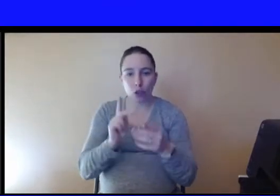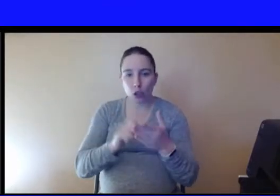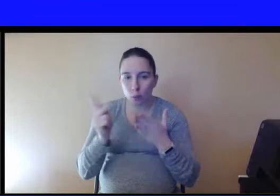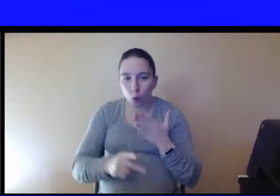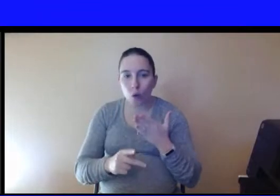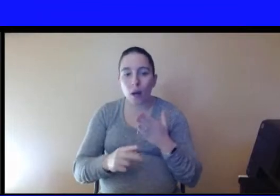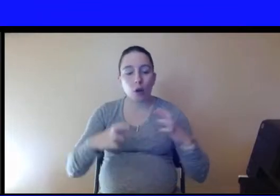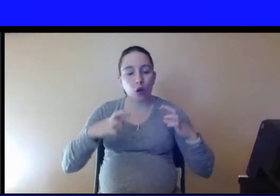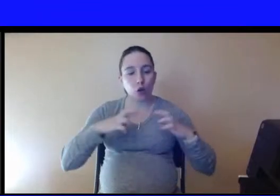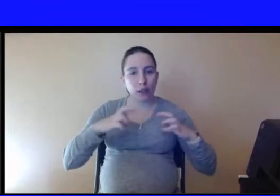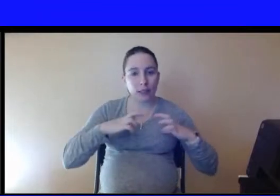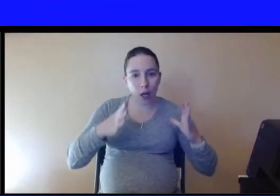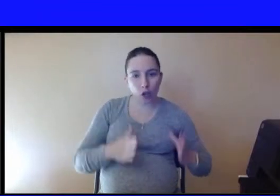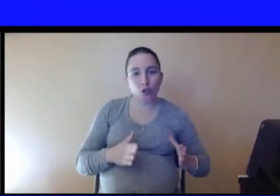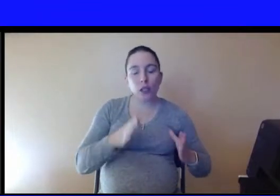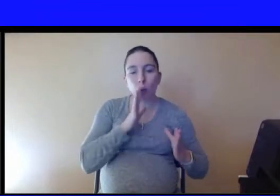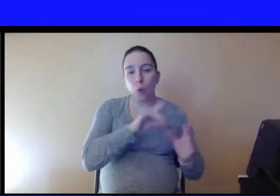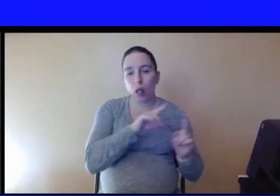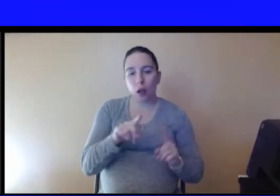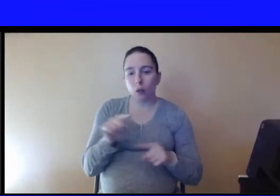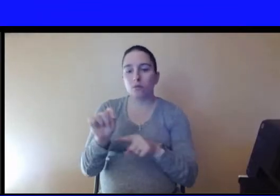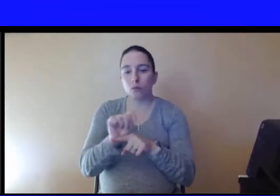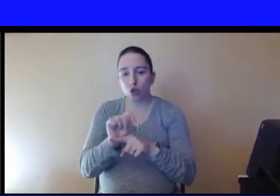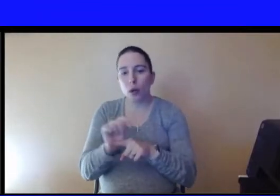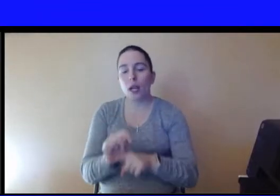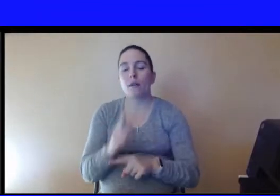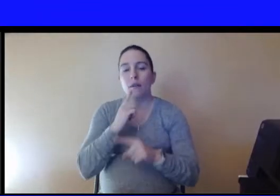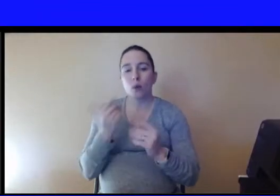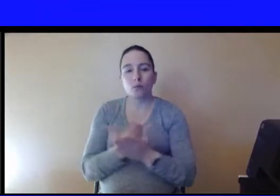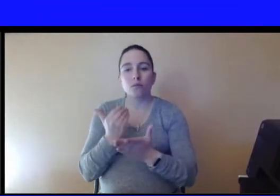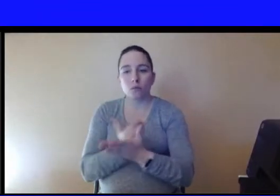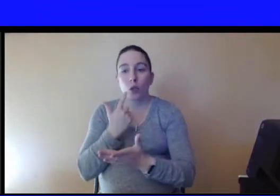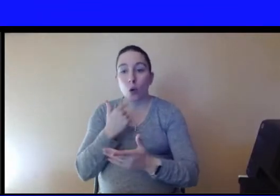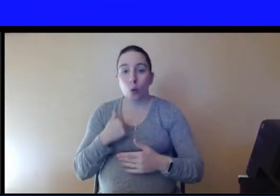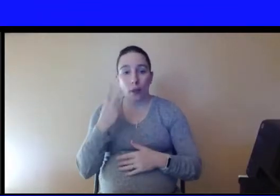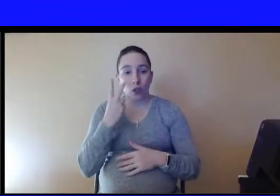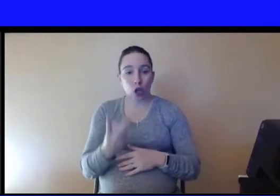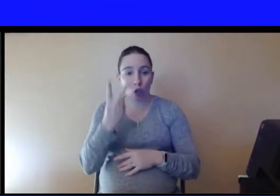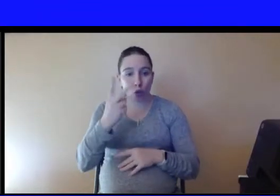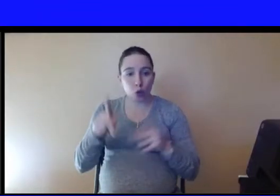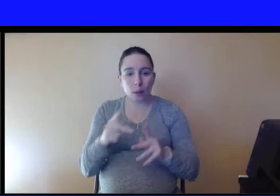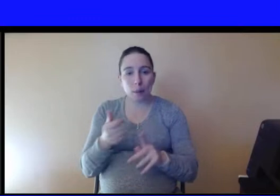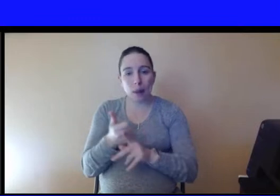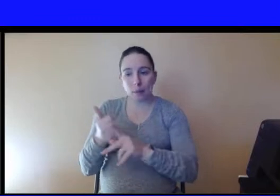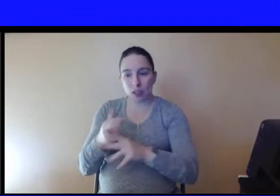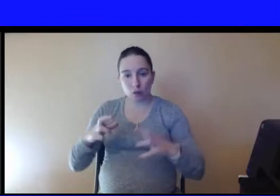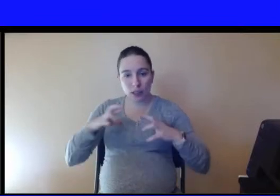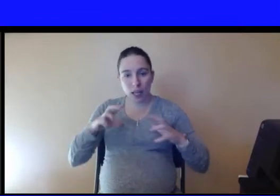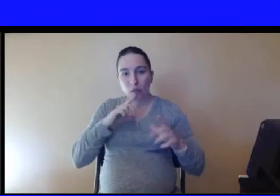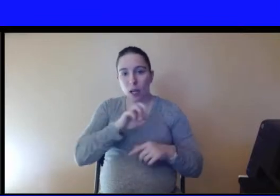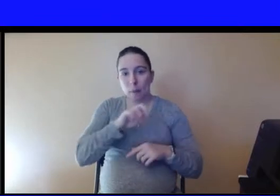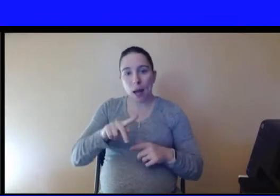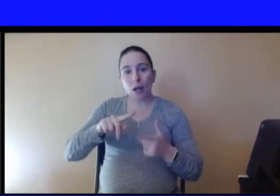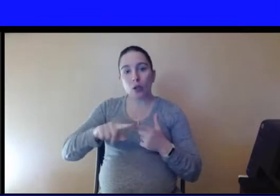Just to say that it's nice to hear that you're sharing the knowledge that you're having and you're providing resources for nurses so that they can